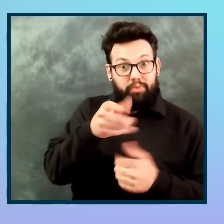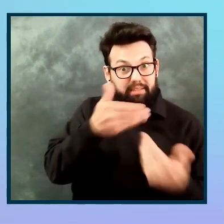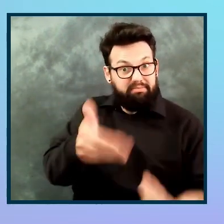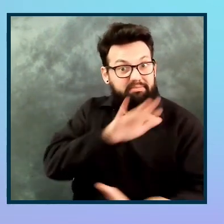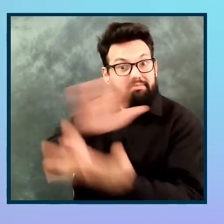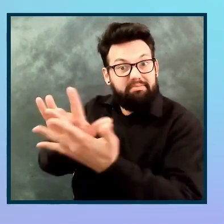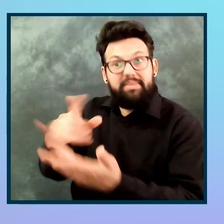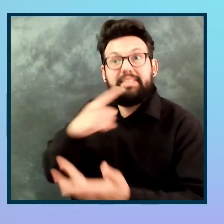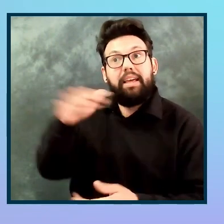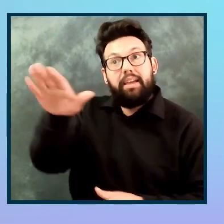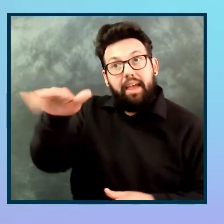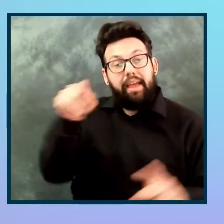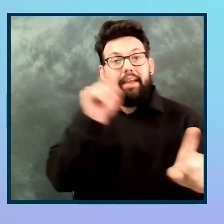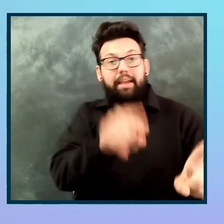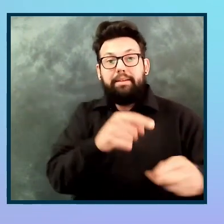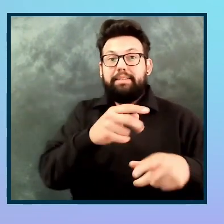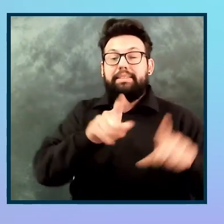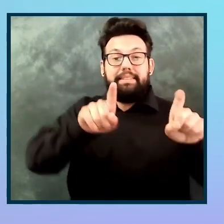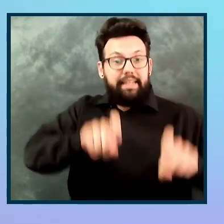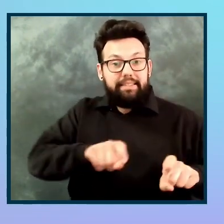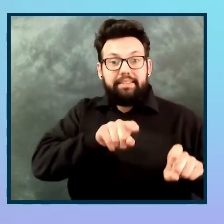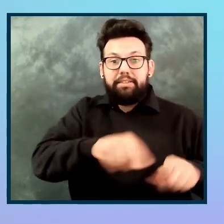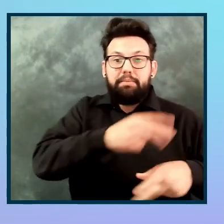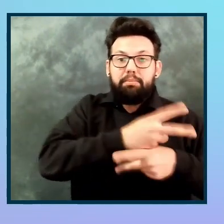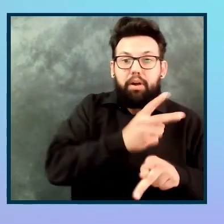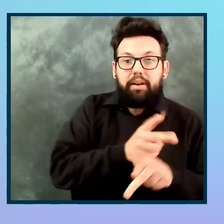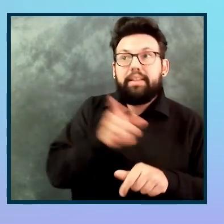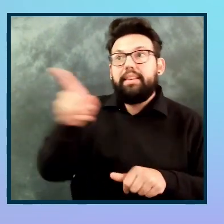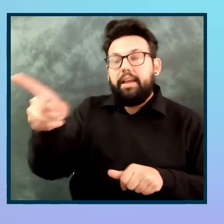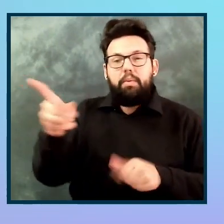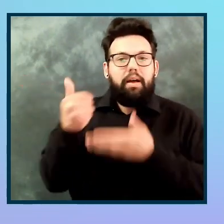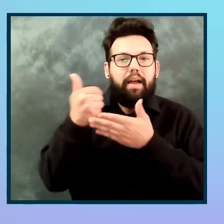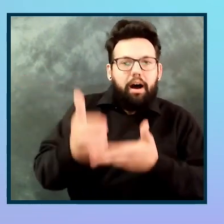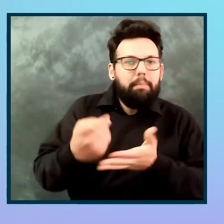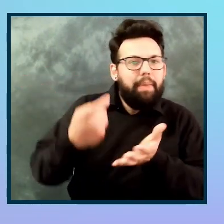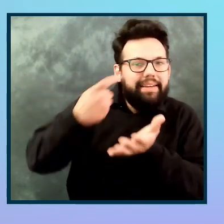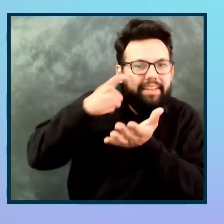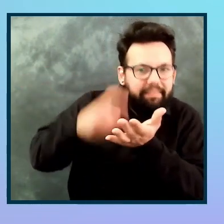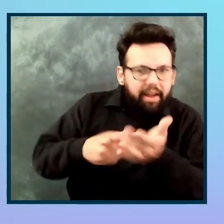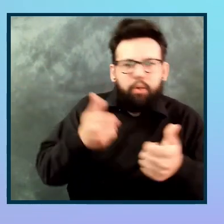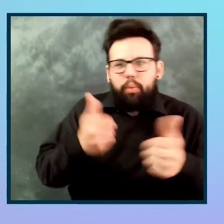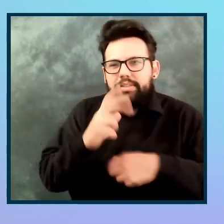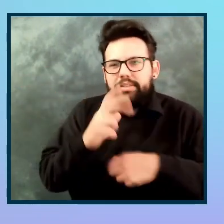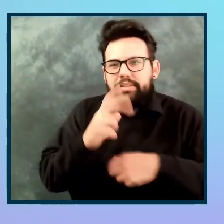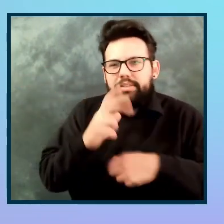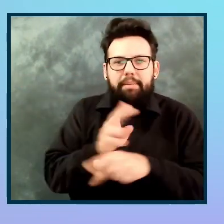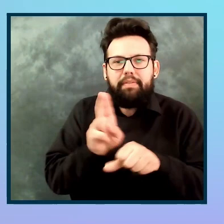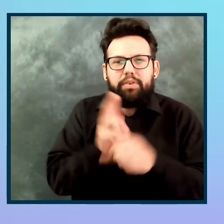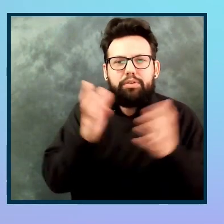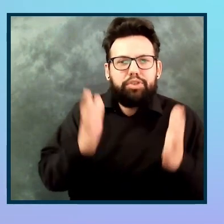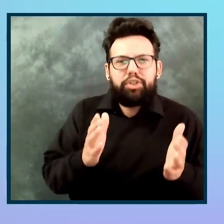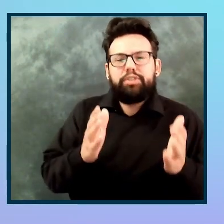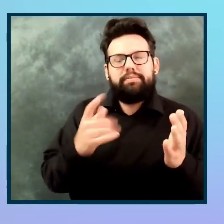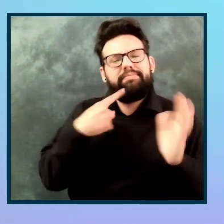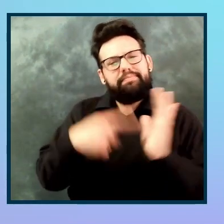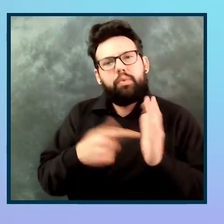testing. They will work with you to identify the types of users that you need. So different types of